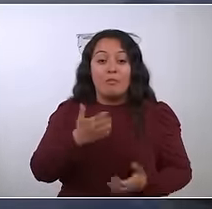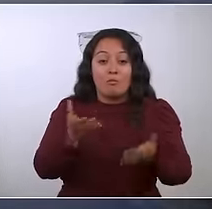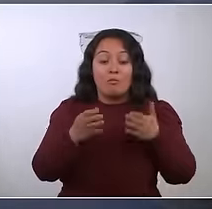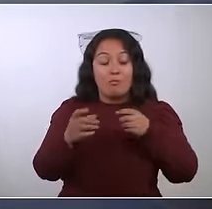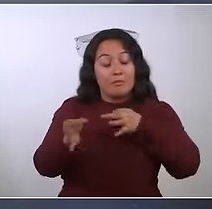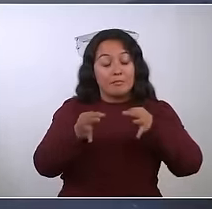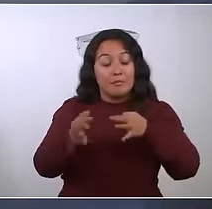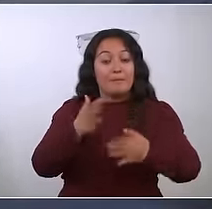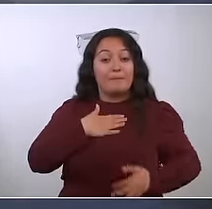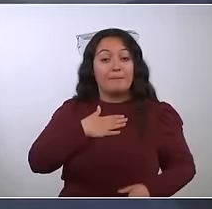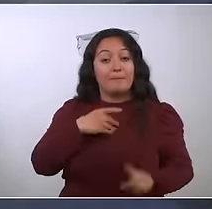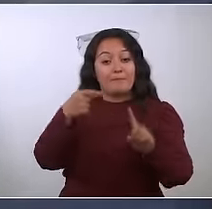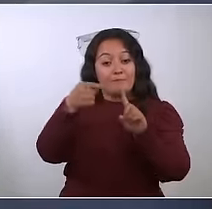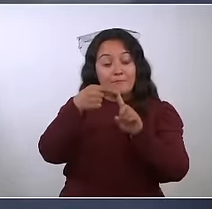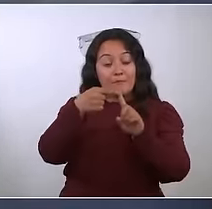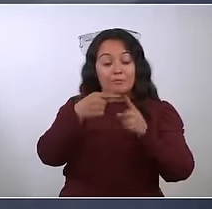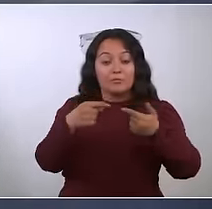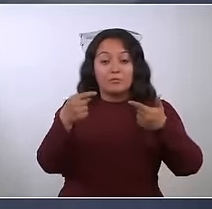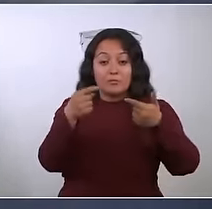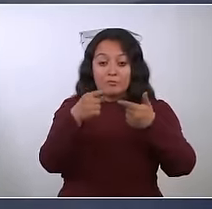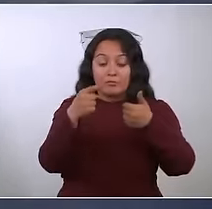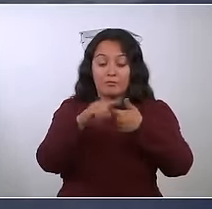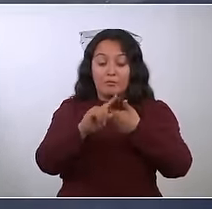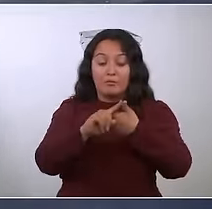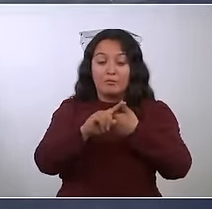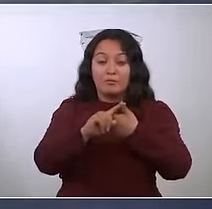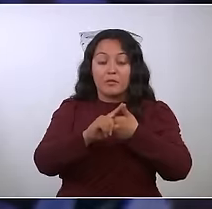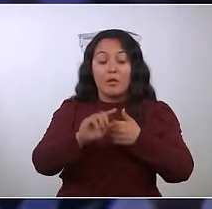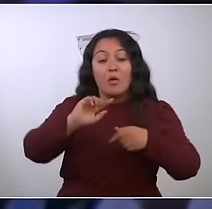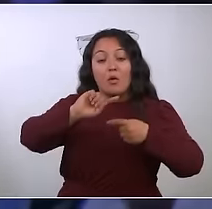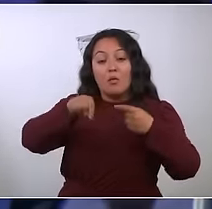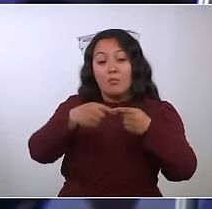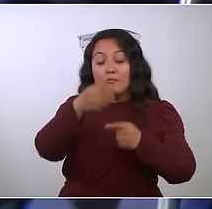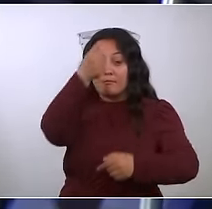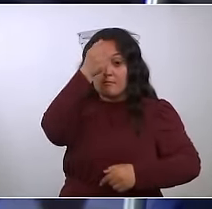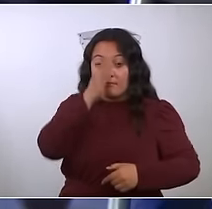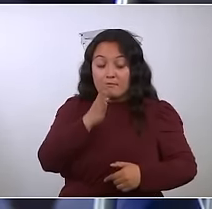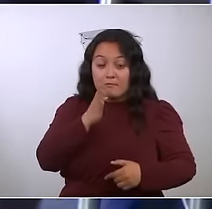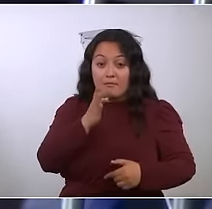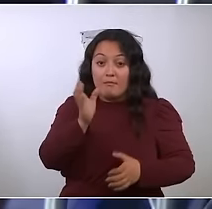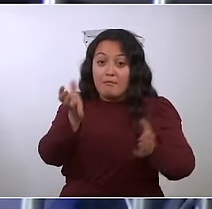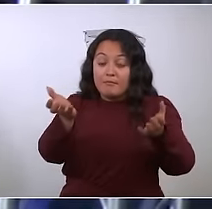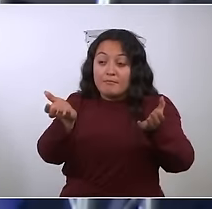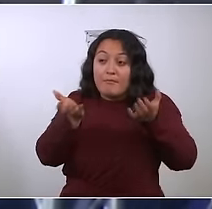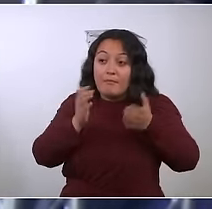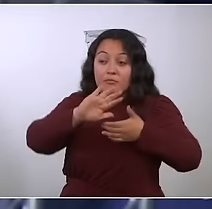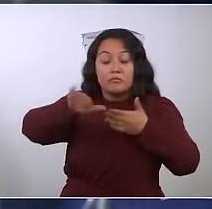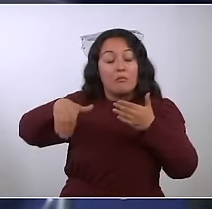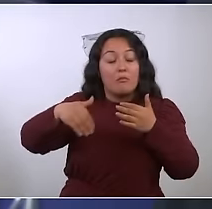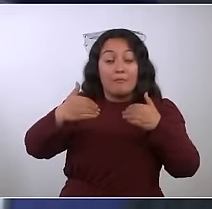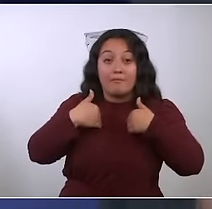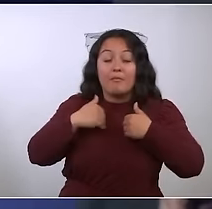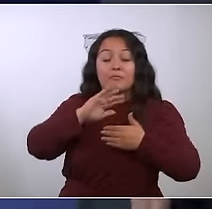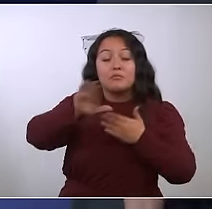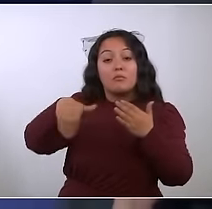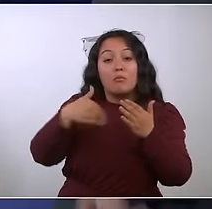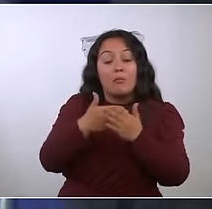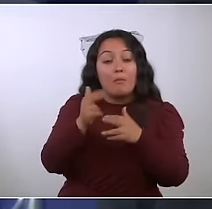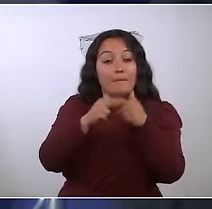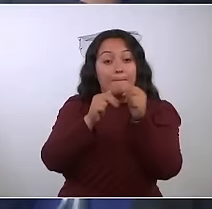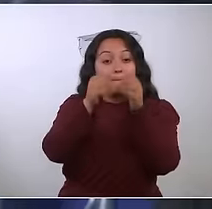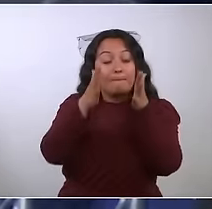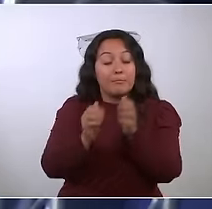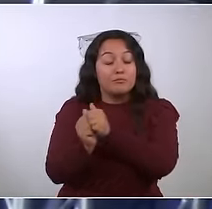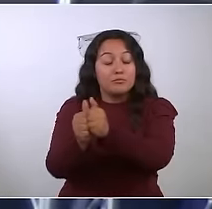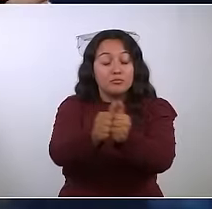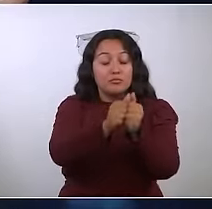lleva a mi primer punto. When God gathers the builders, que cuando Dios reúne a los construidores, the mission is clear. El